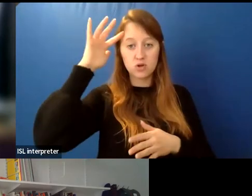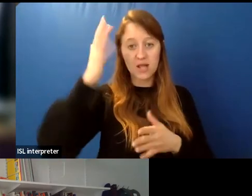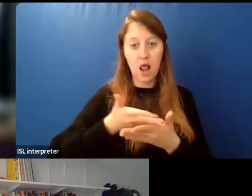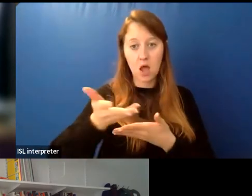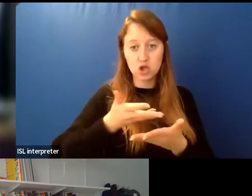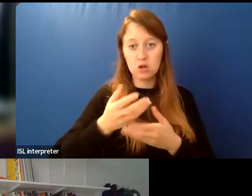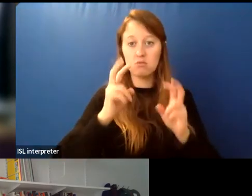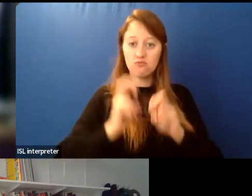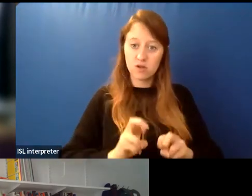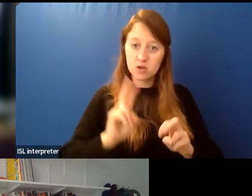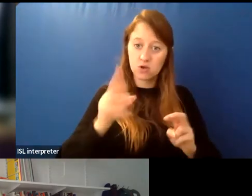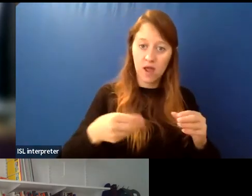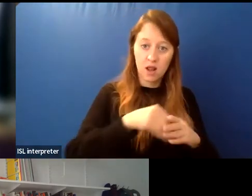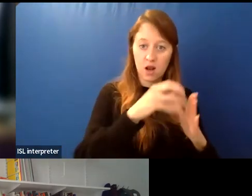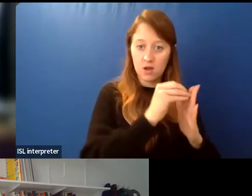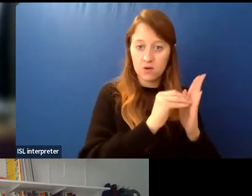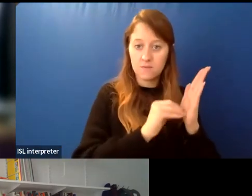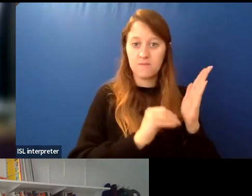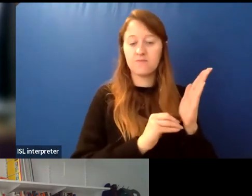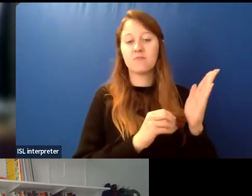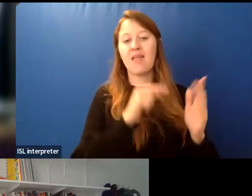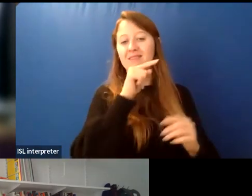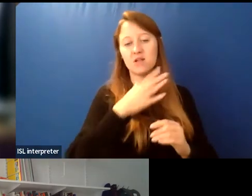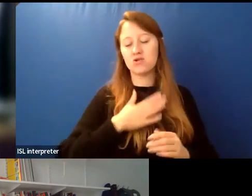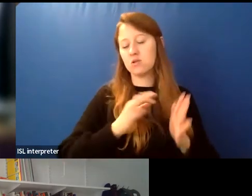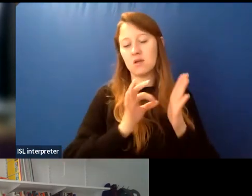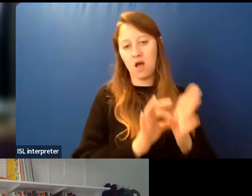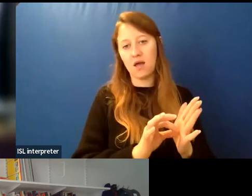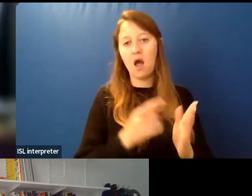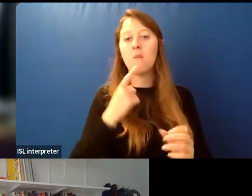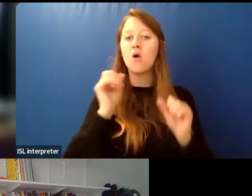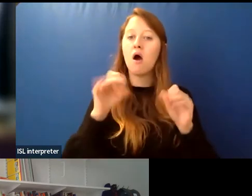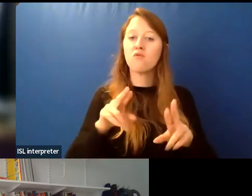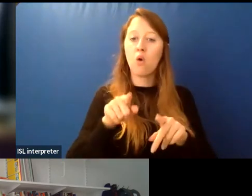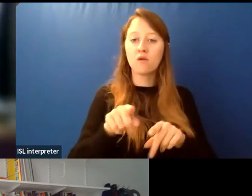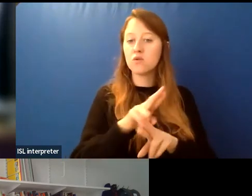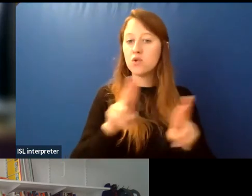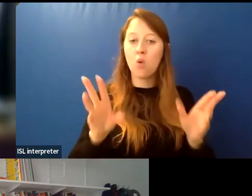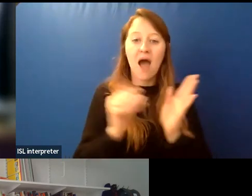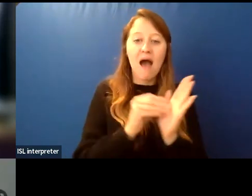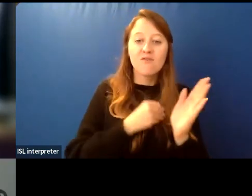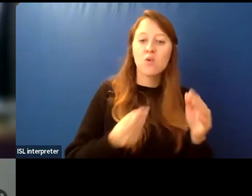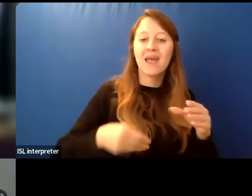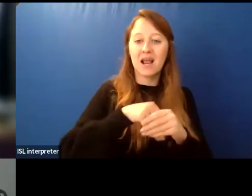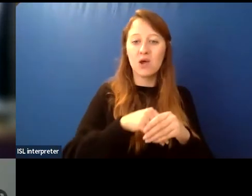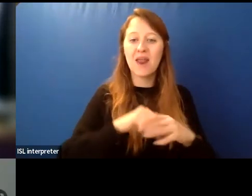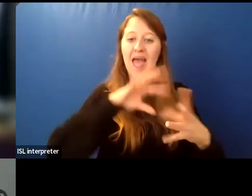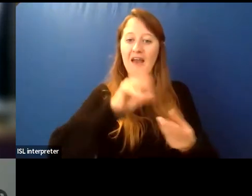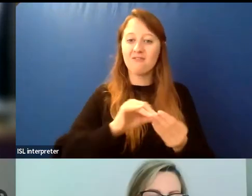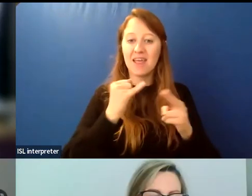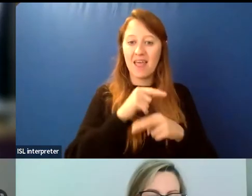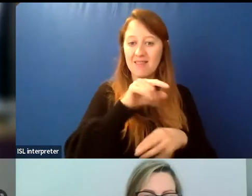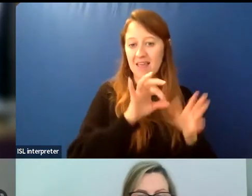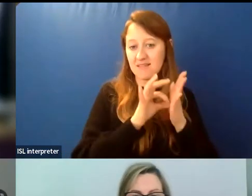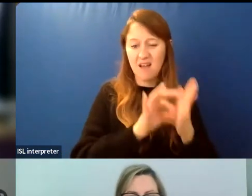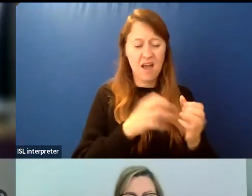guide. And of course, you don't have to include everything in the guide. There's a lot of barriers there. So whatever